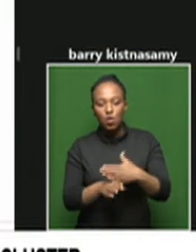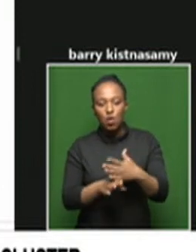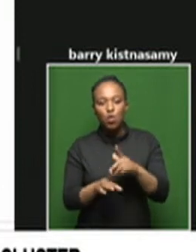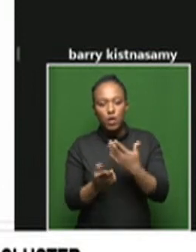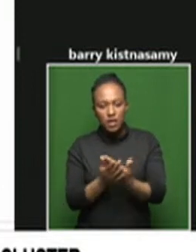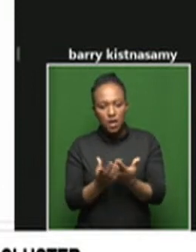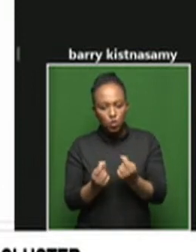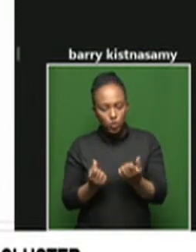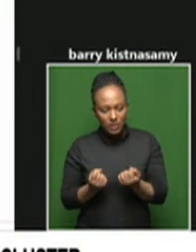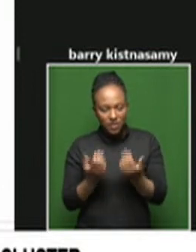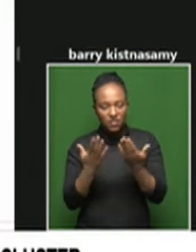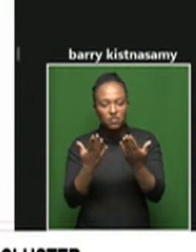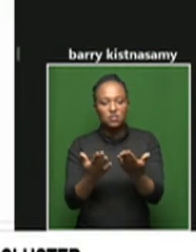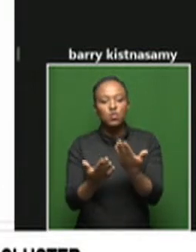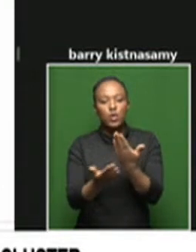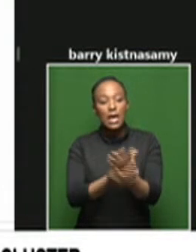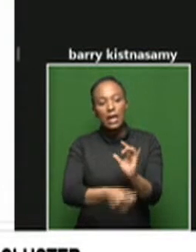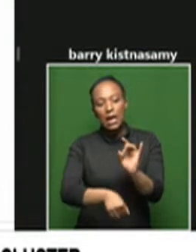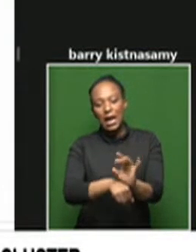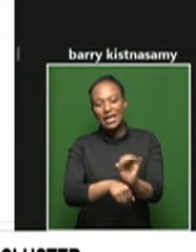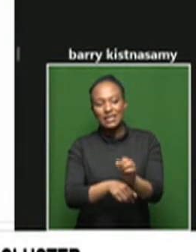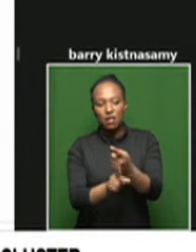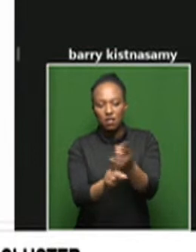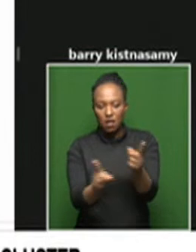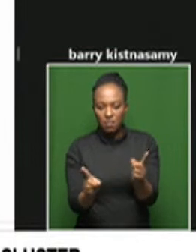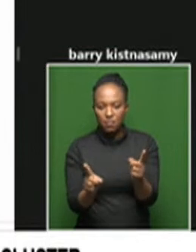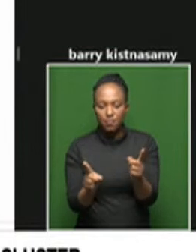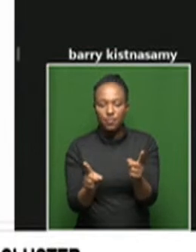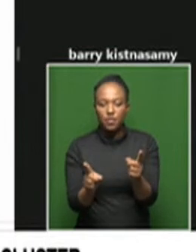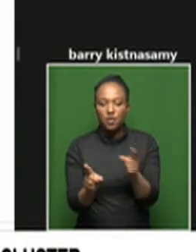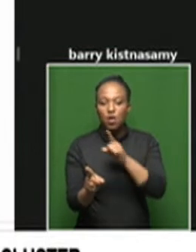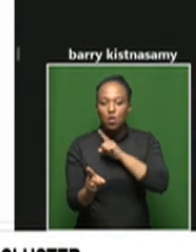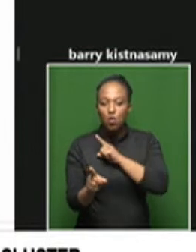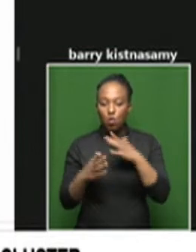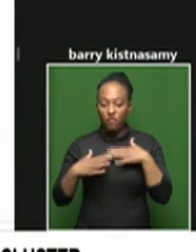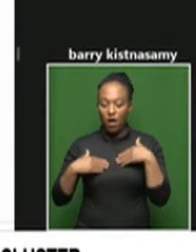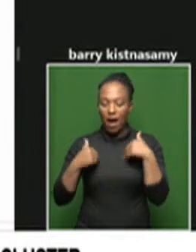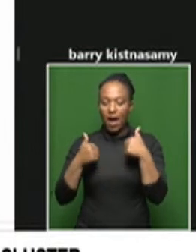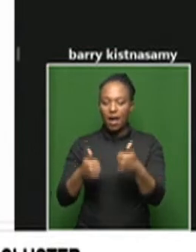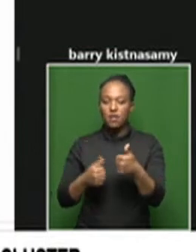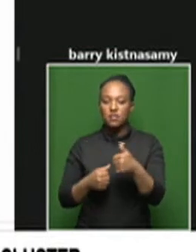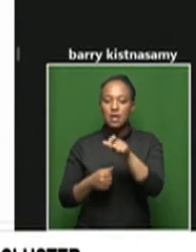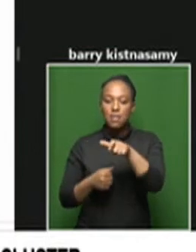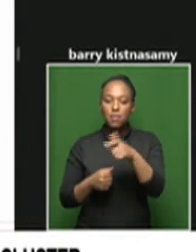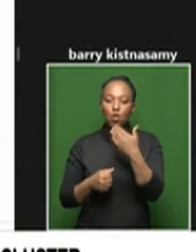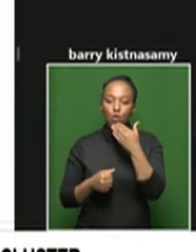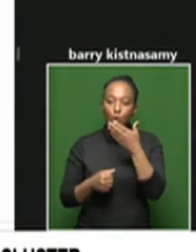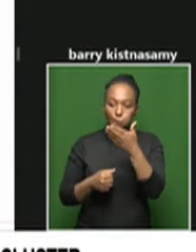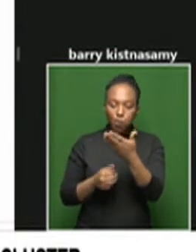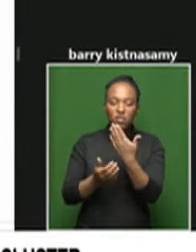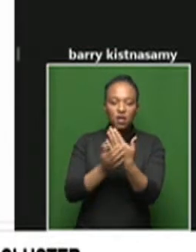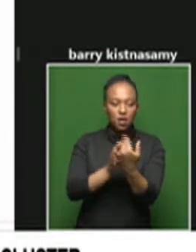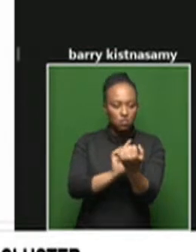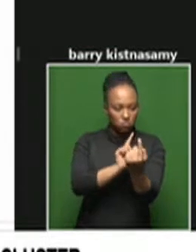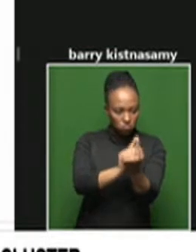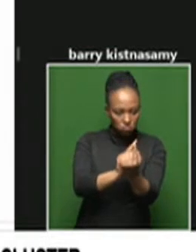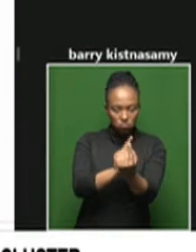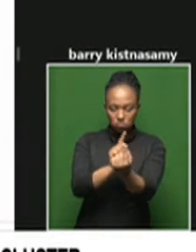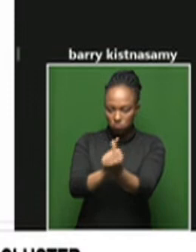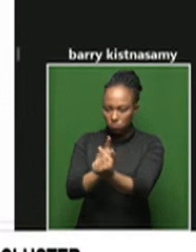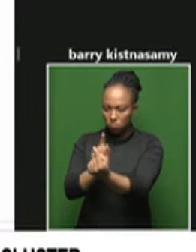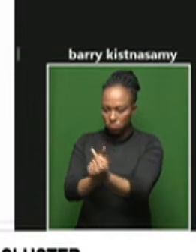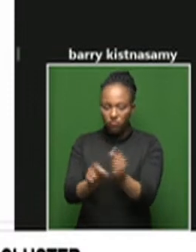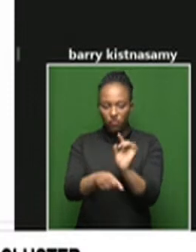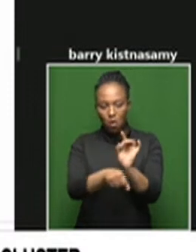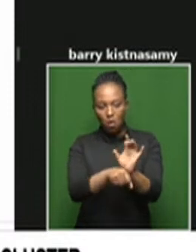and we can actually counsel with them because we've got health personnel that can actually deal one-on-one, similar to other places as